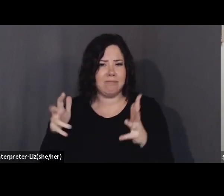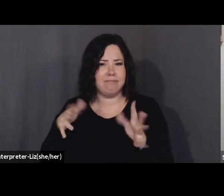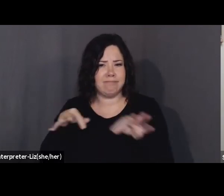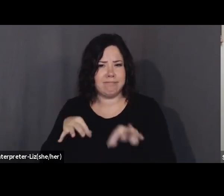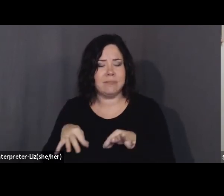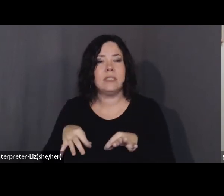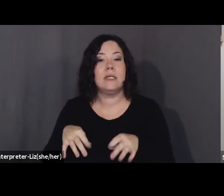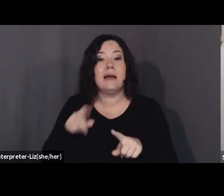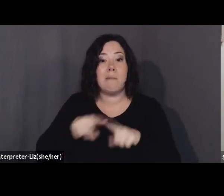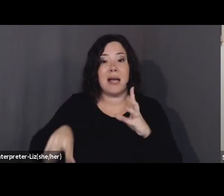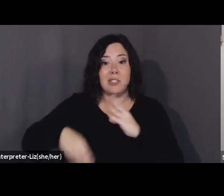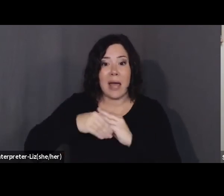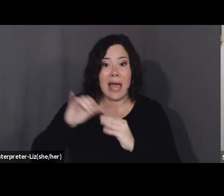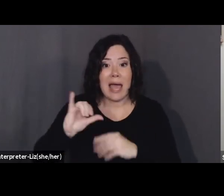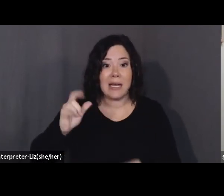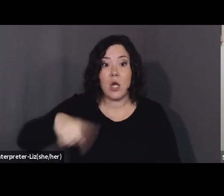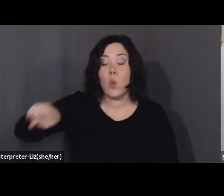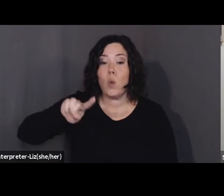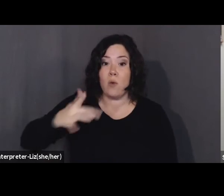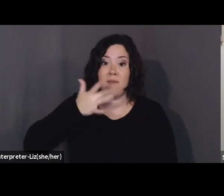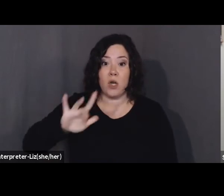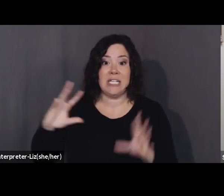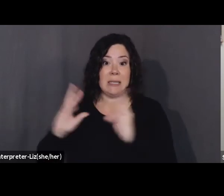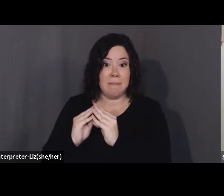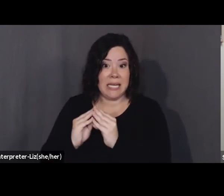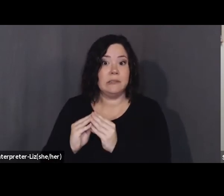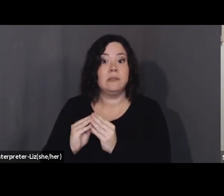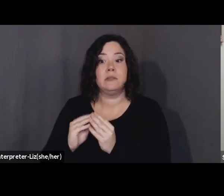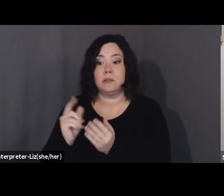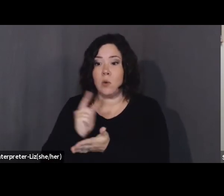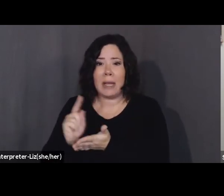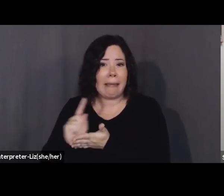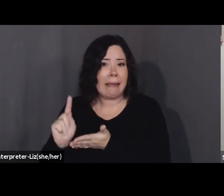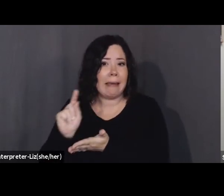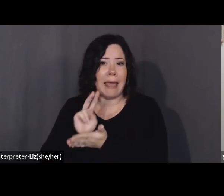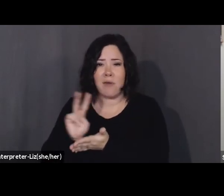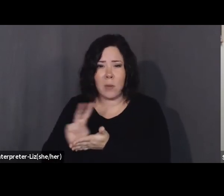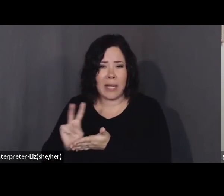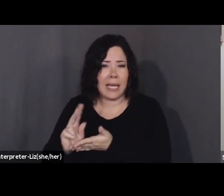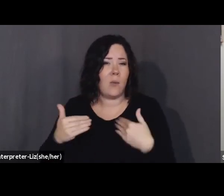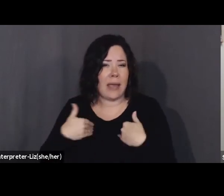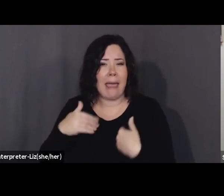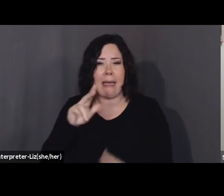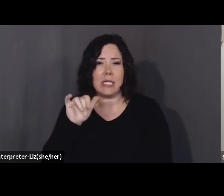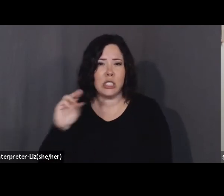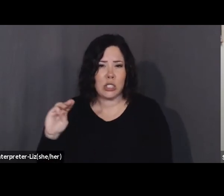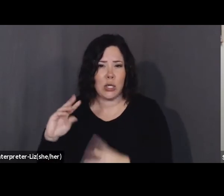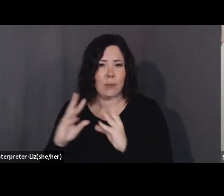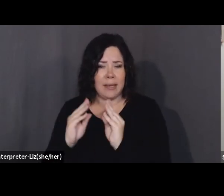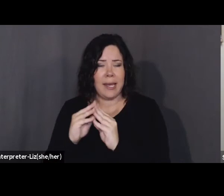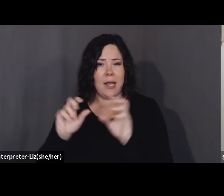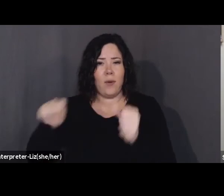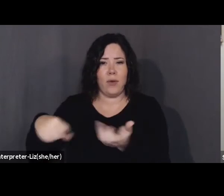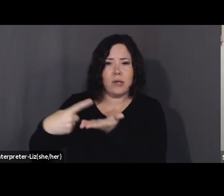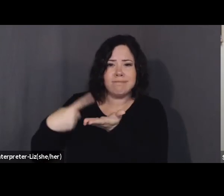were very fortunate as centers to be able to meet weekly or every other week. We had a Zoom meeting together where we could brainstorm